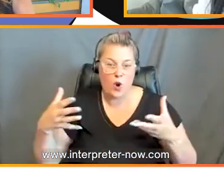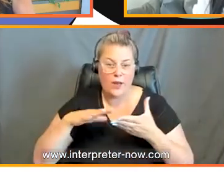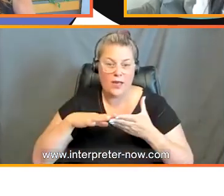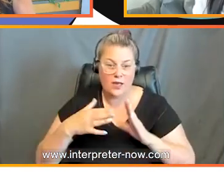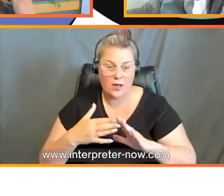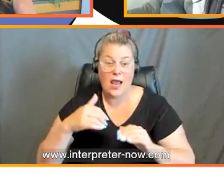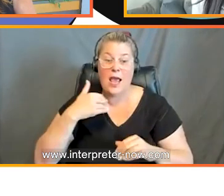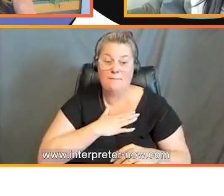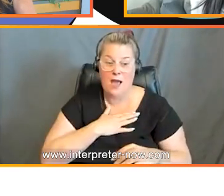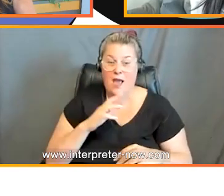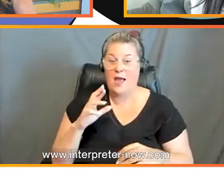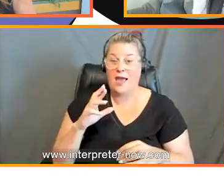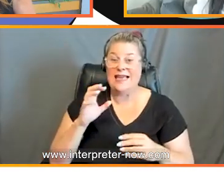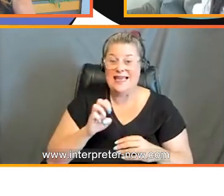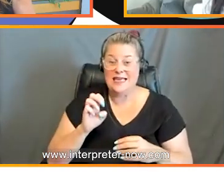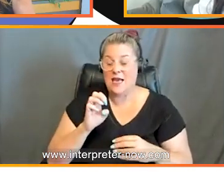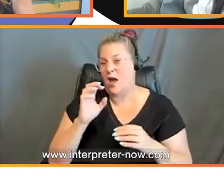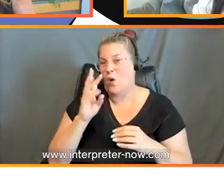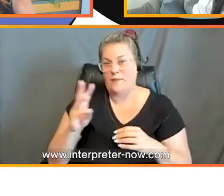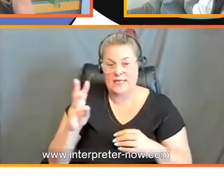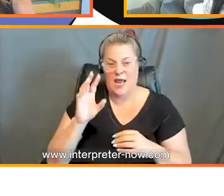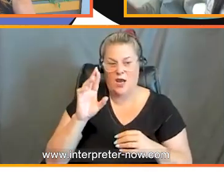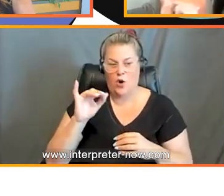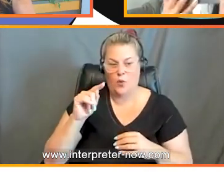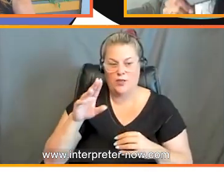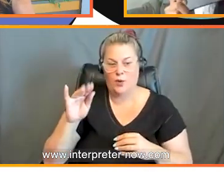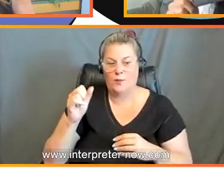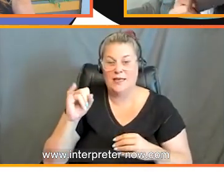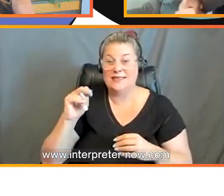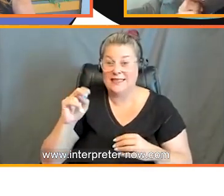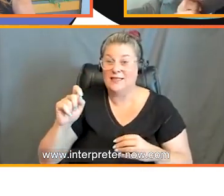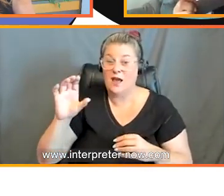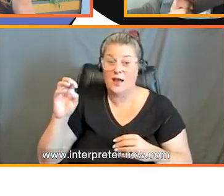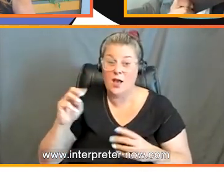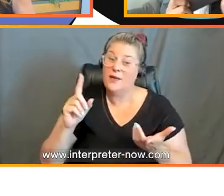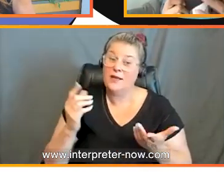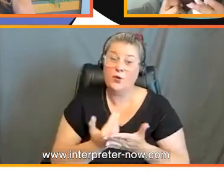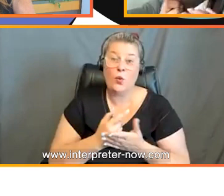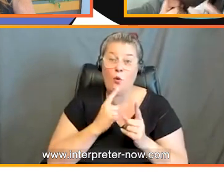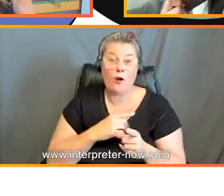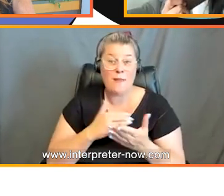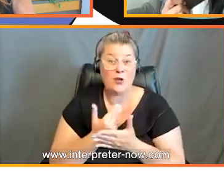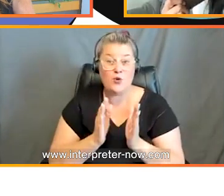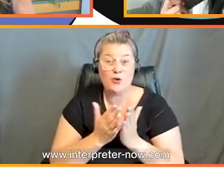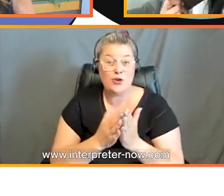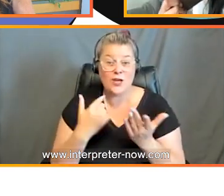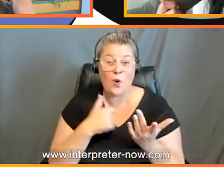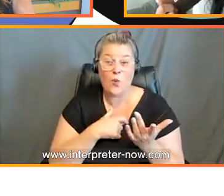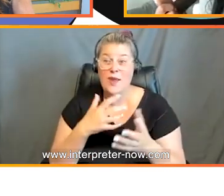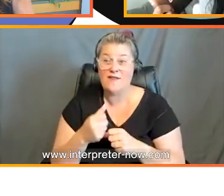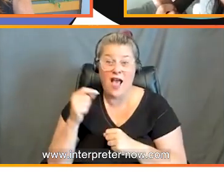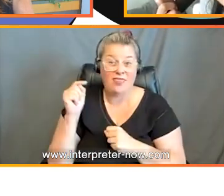community at ritubhasin.com. And then most important for me right now is for you to order my new book, We've Got This.